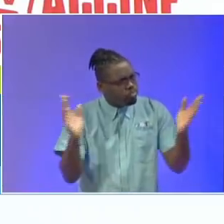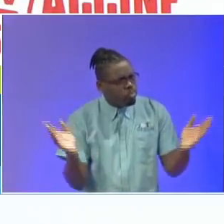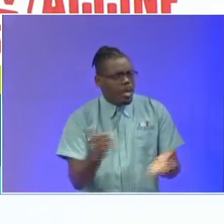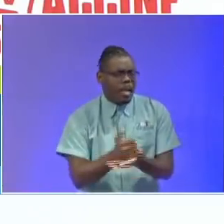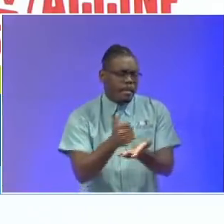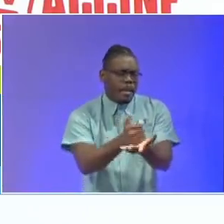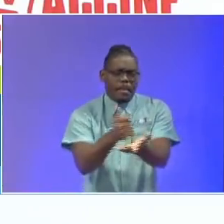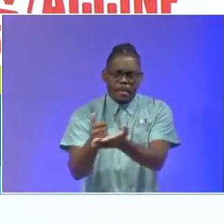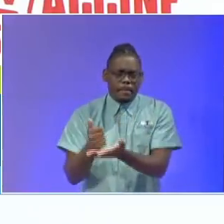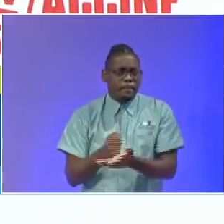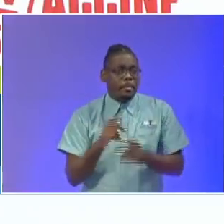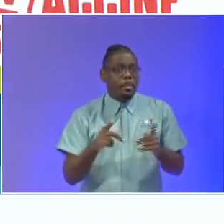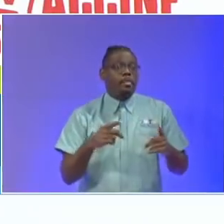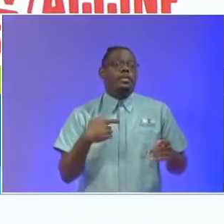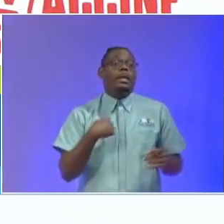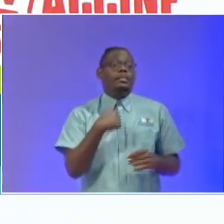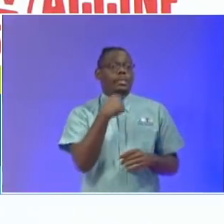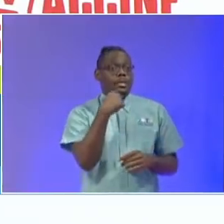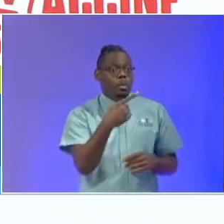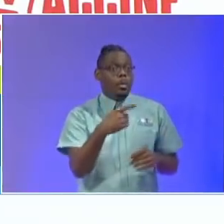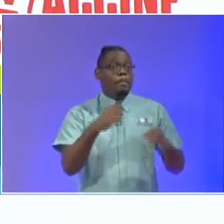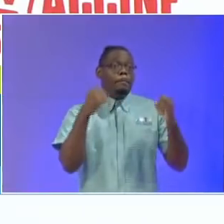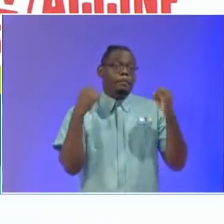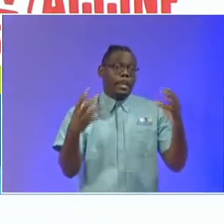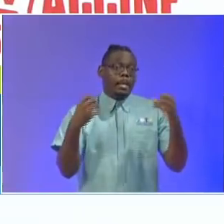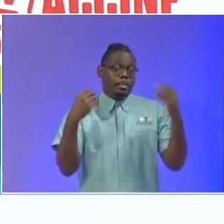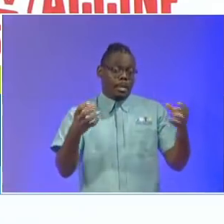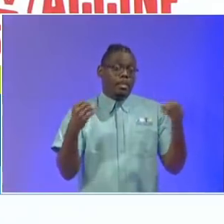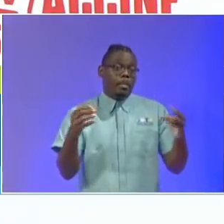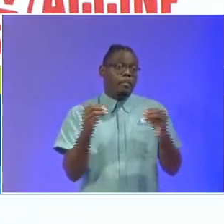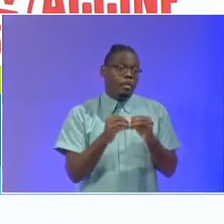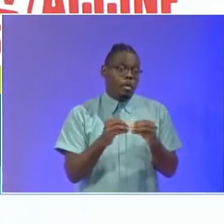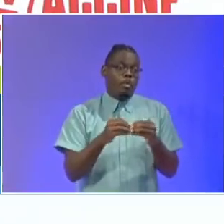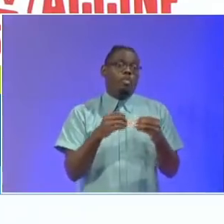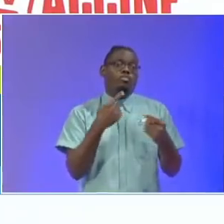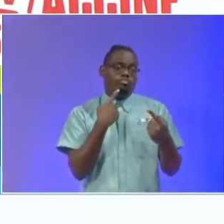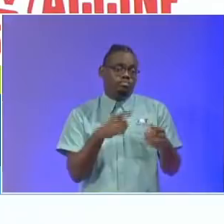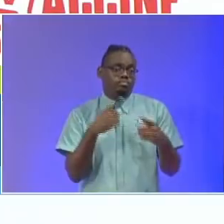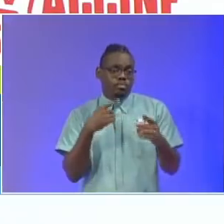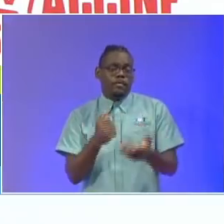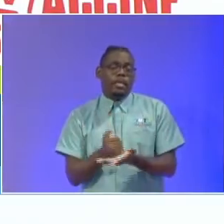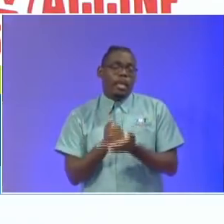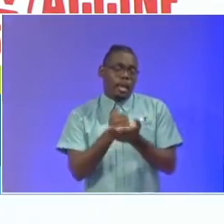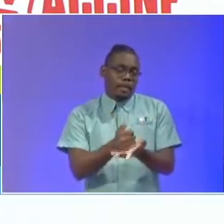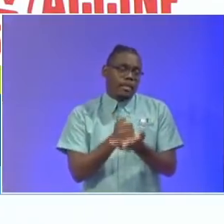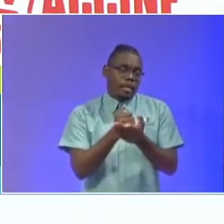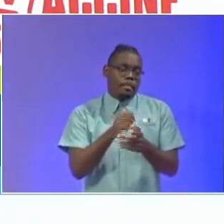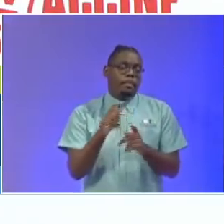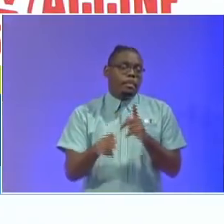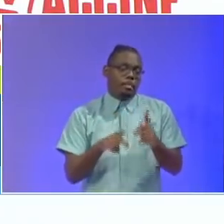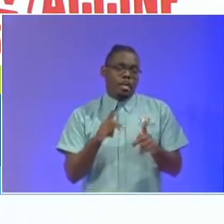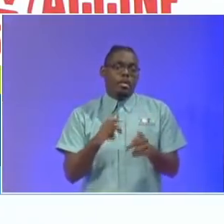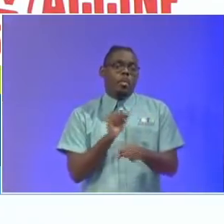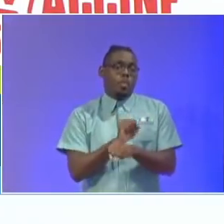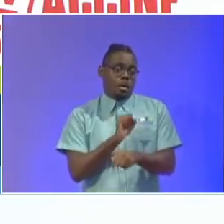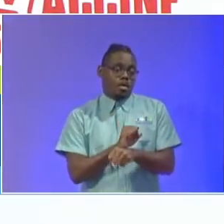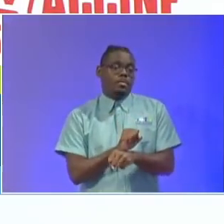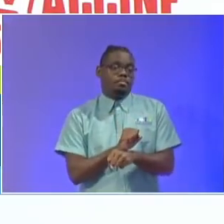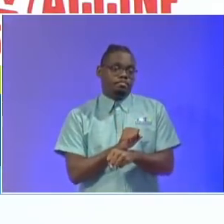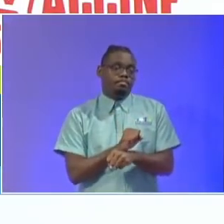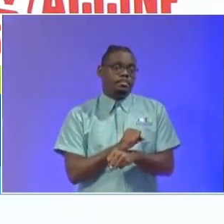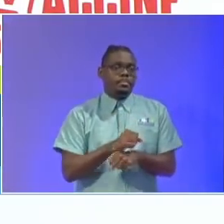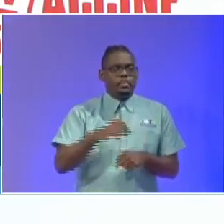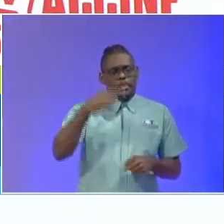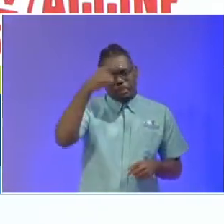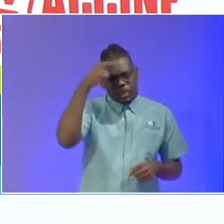significantly expanded our response to this. As a matter of fact, just before Christmas, when I was